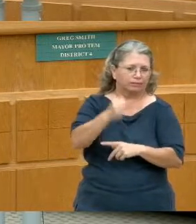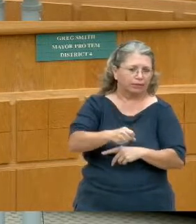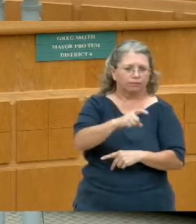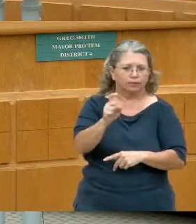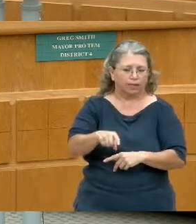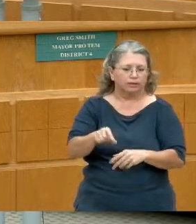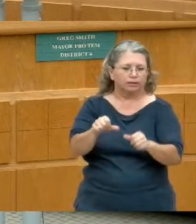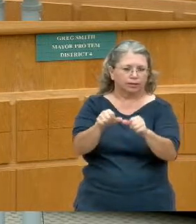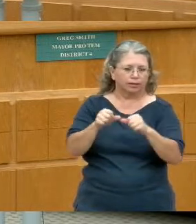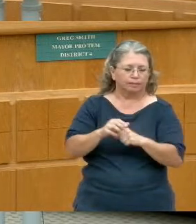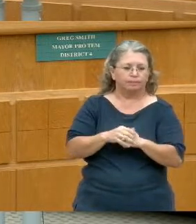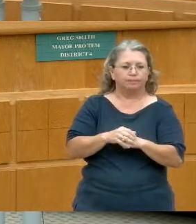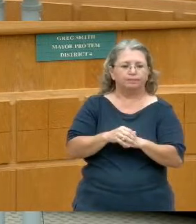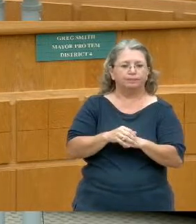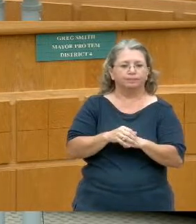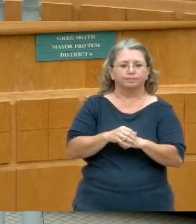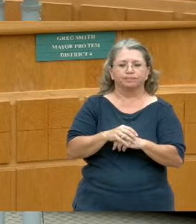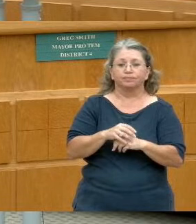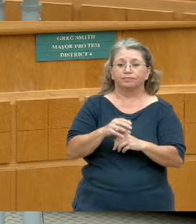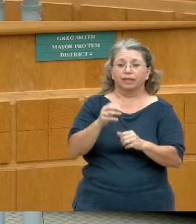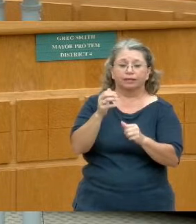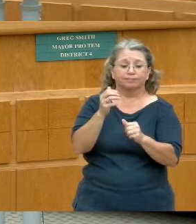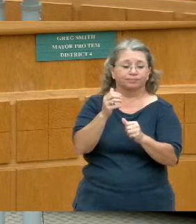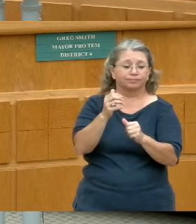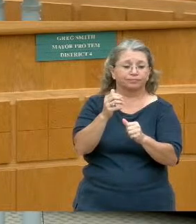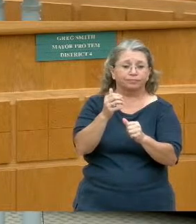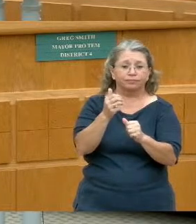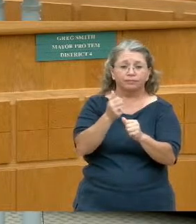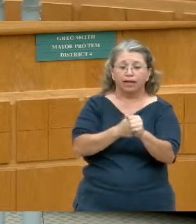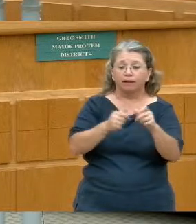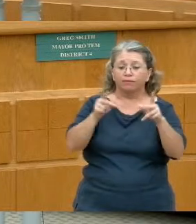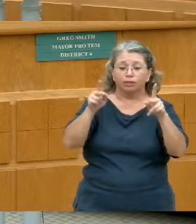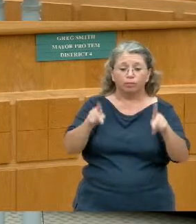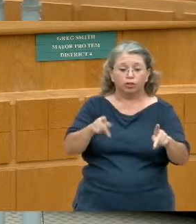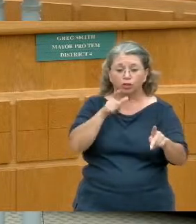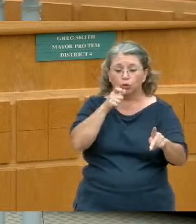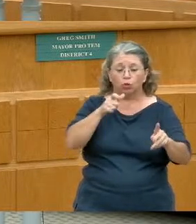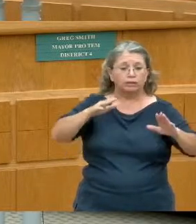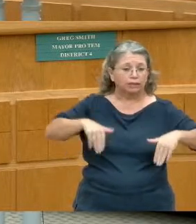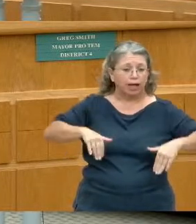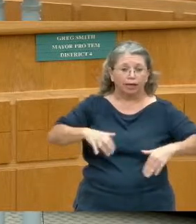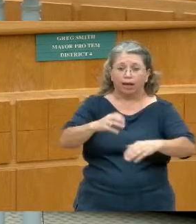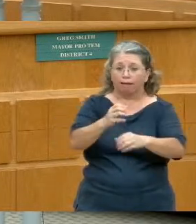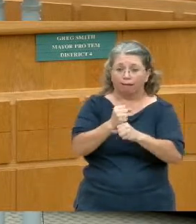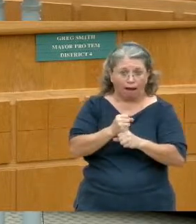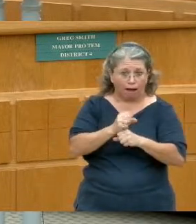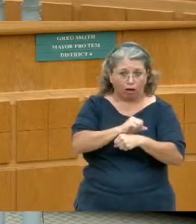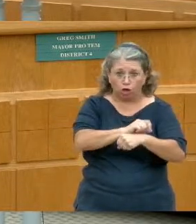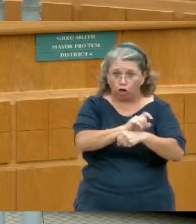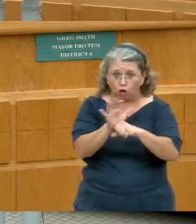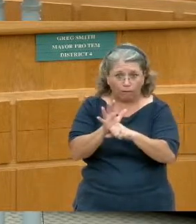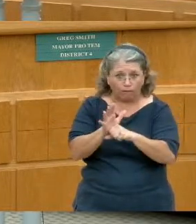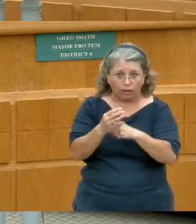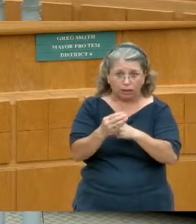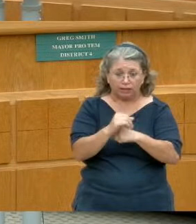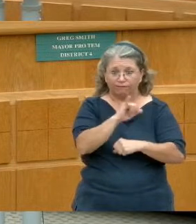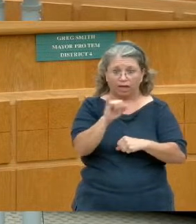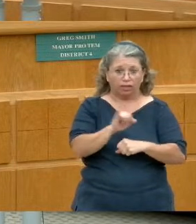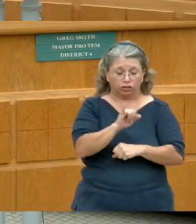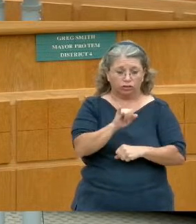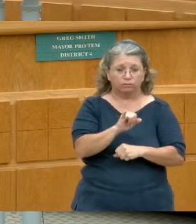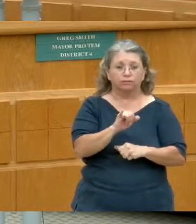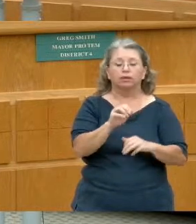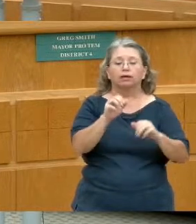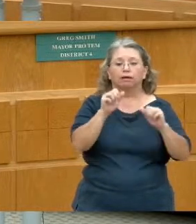to COVID-19. Pretty much all of the people that haven't gotten it are susceptible. When you get infected, you eventually